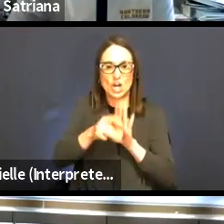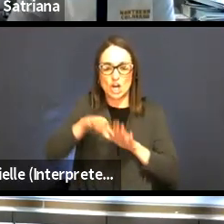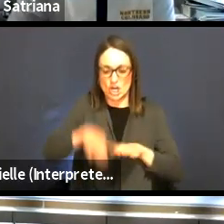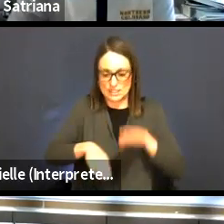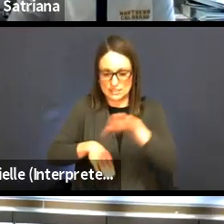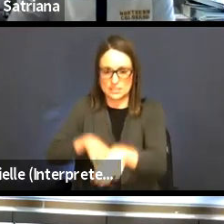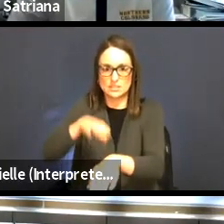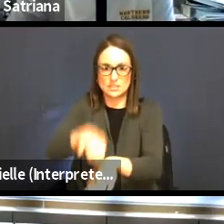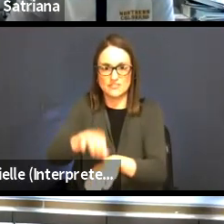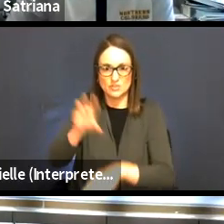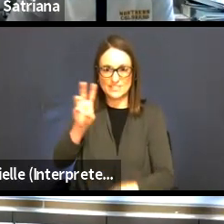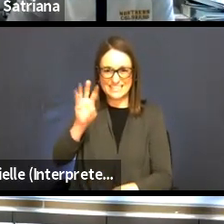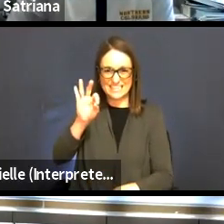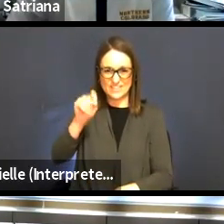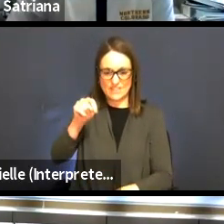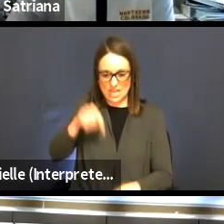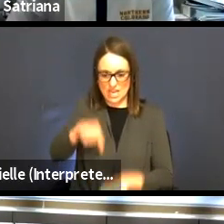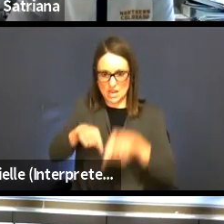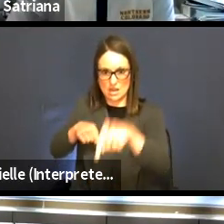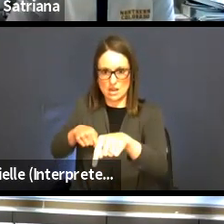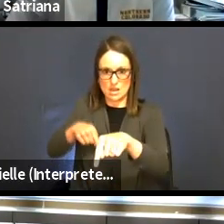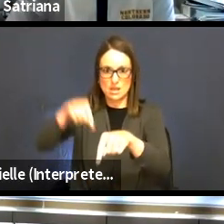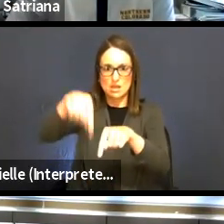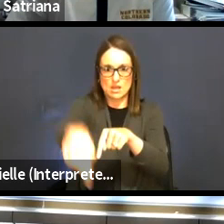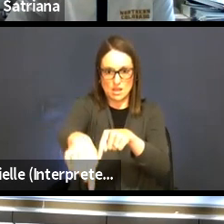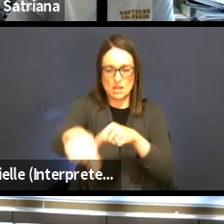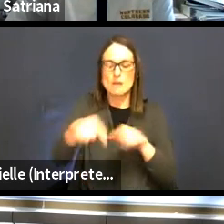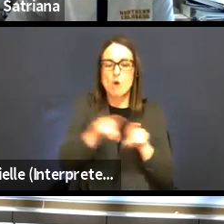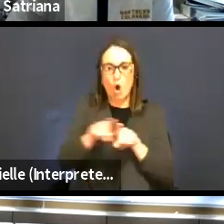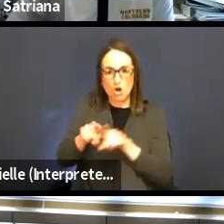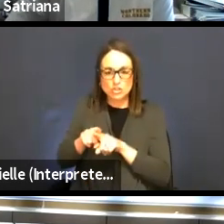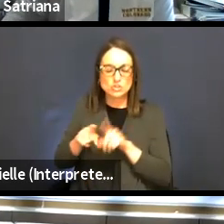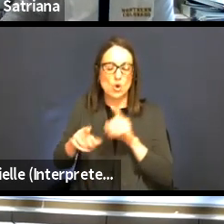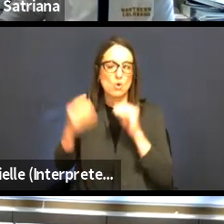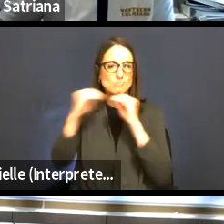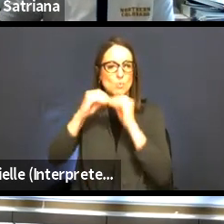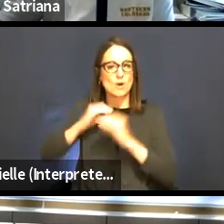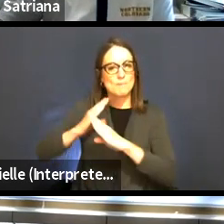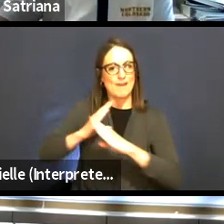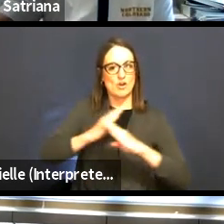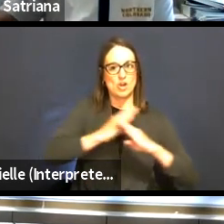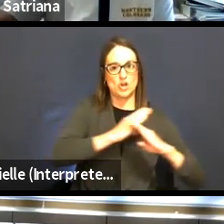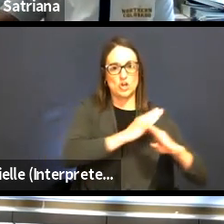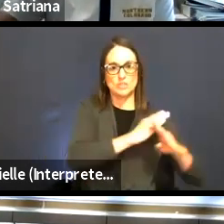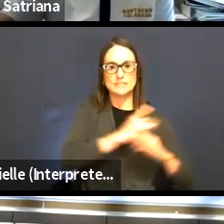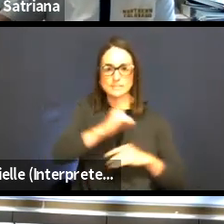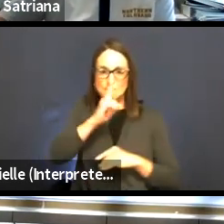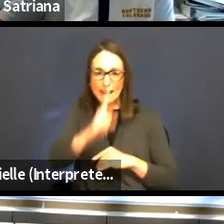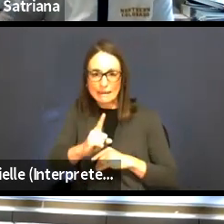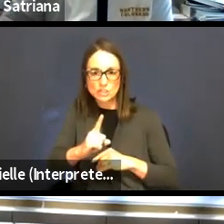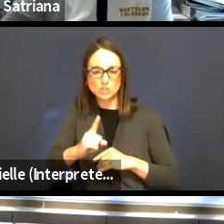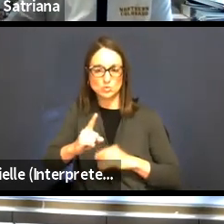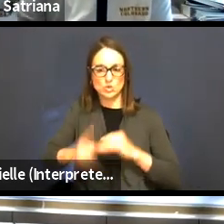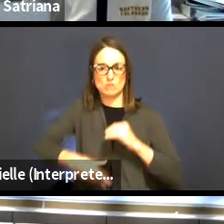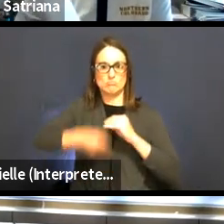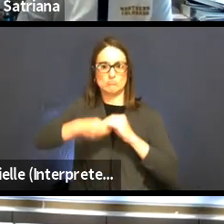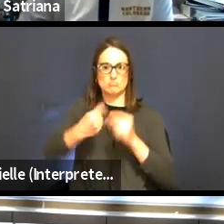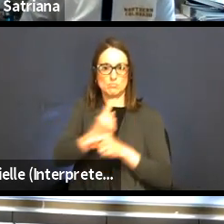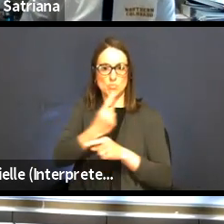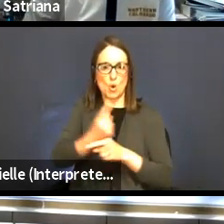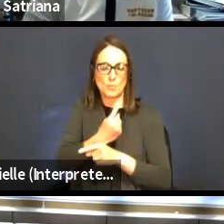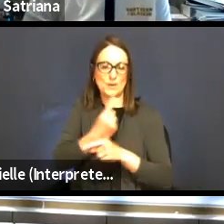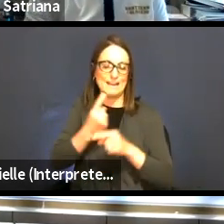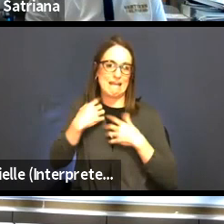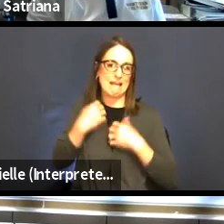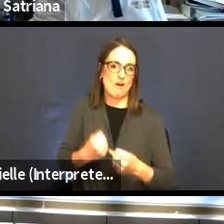We've got to look at potentially additional sort of barriers to ensure that we are providing the appropriate health and safety measures